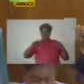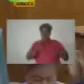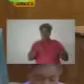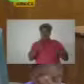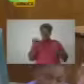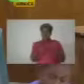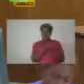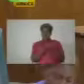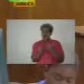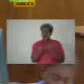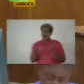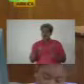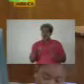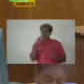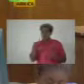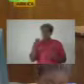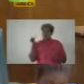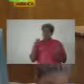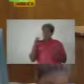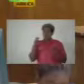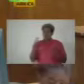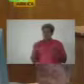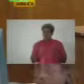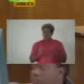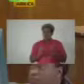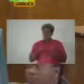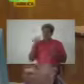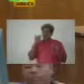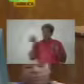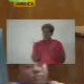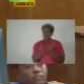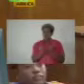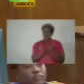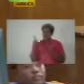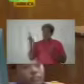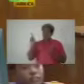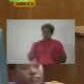identified Old Coal Wharf, identified